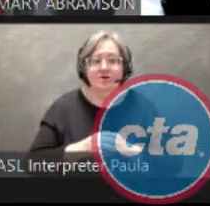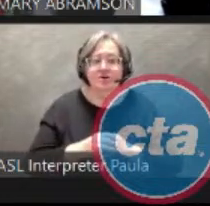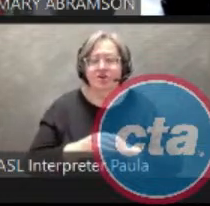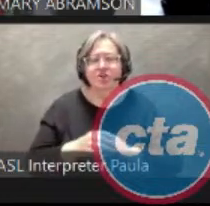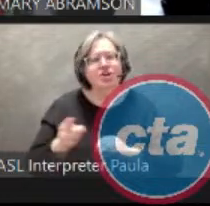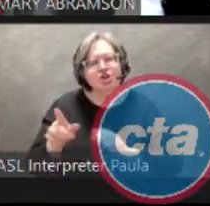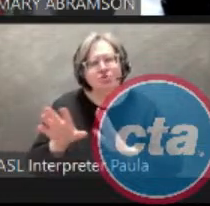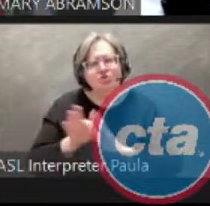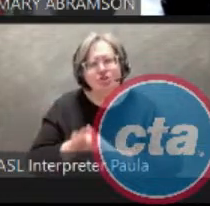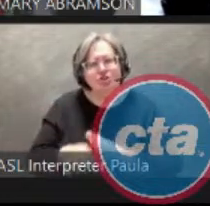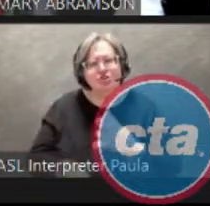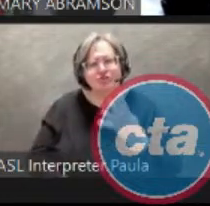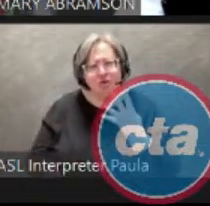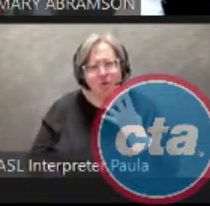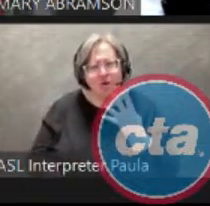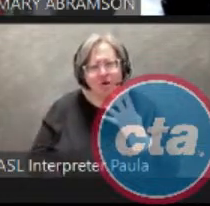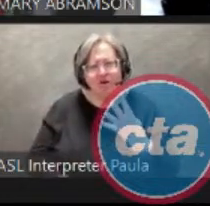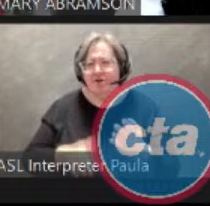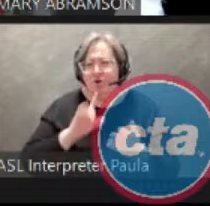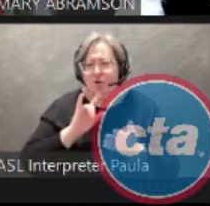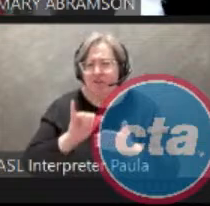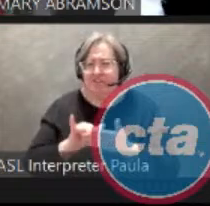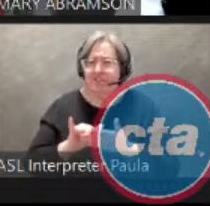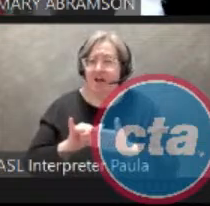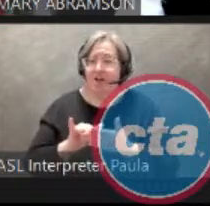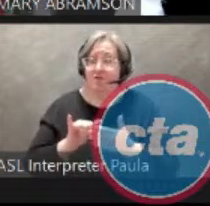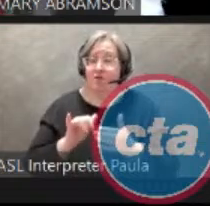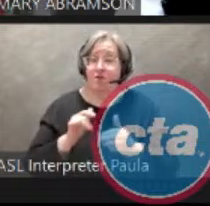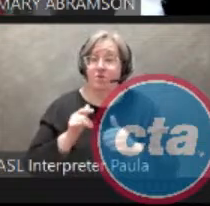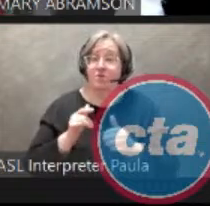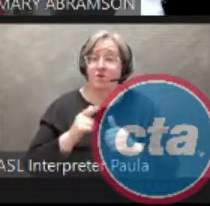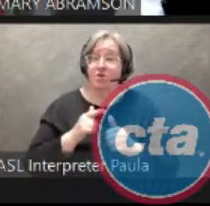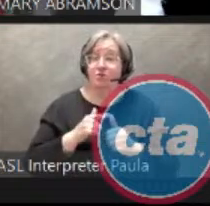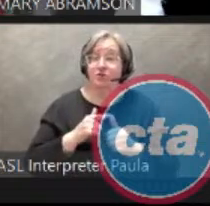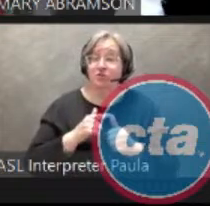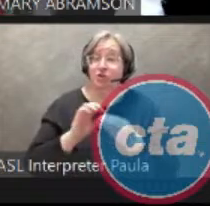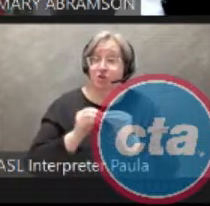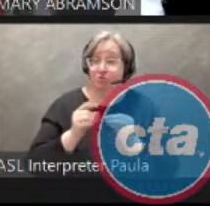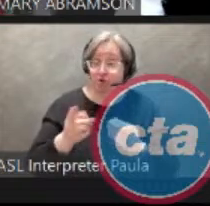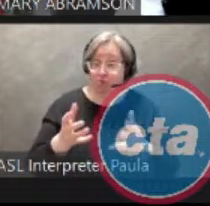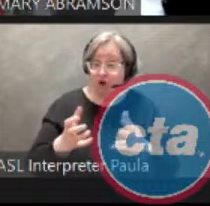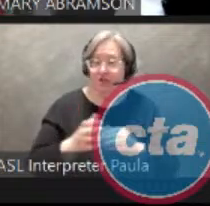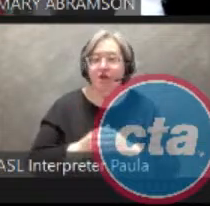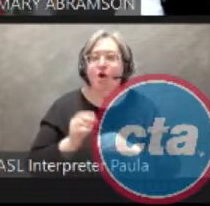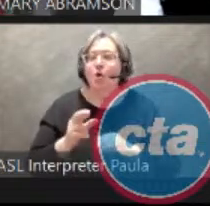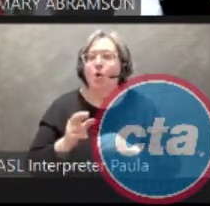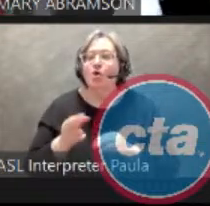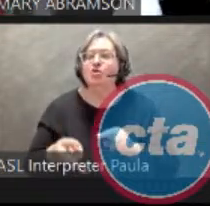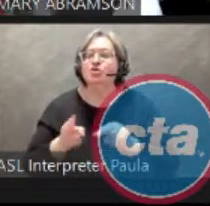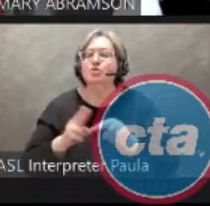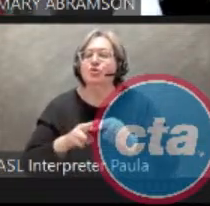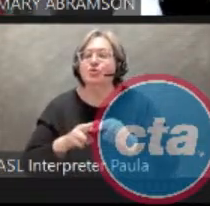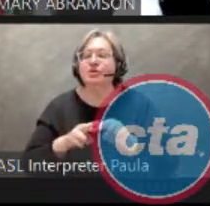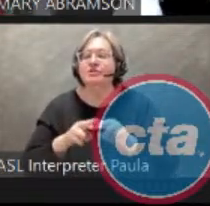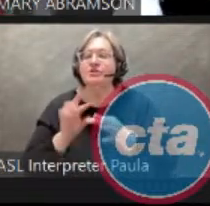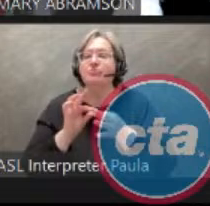for, was that the initial amount, or did you up the amount based on the feedback from this